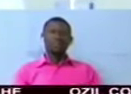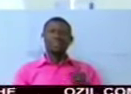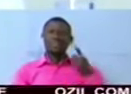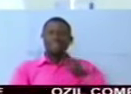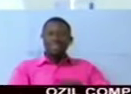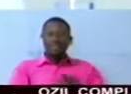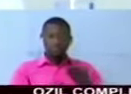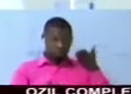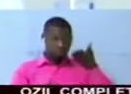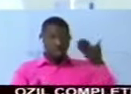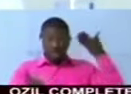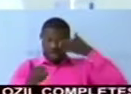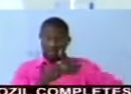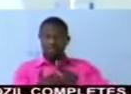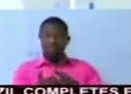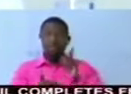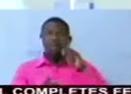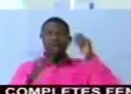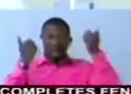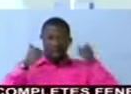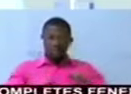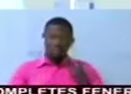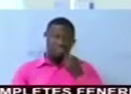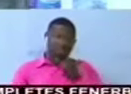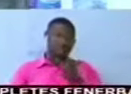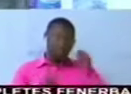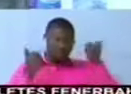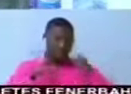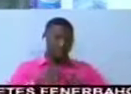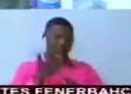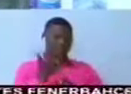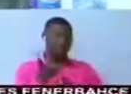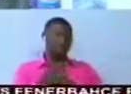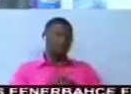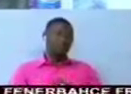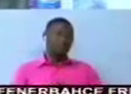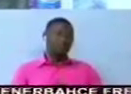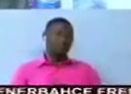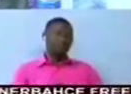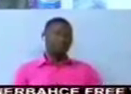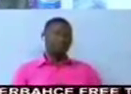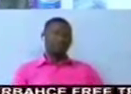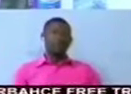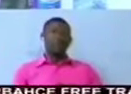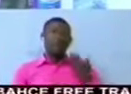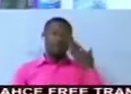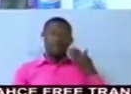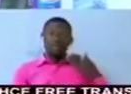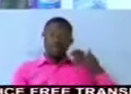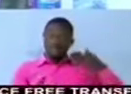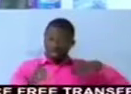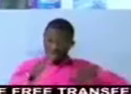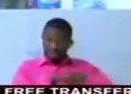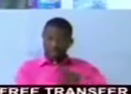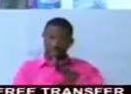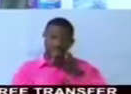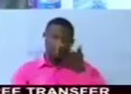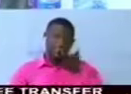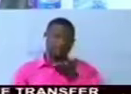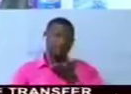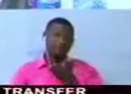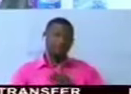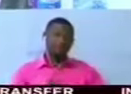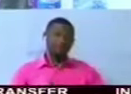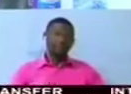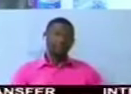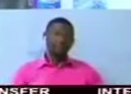nga agge jamono ñooju lan mo doon xew non? Man ba ma dugga di agge rek. When I was there, when I was just entering.